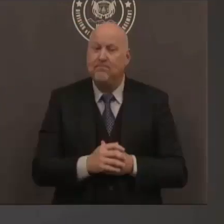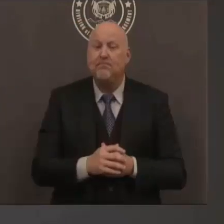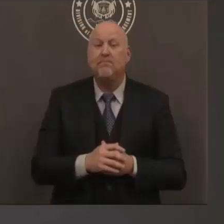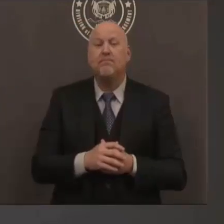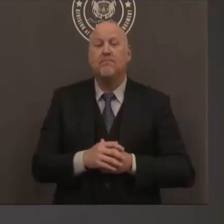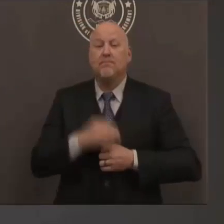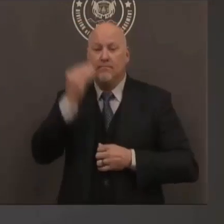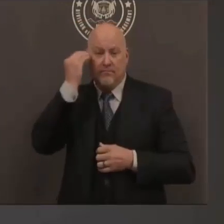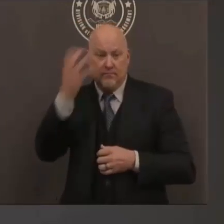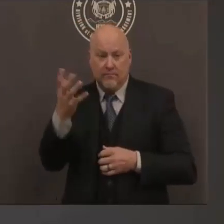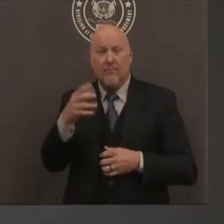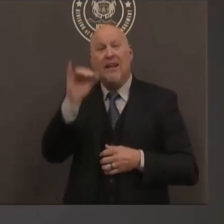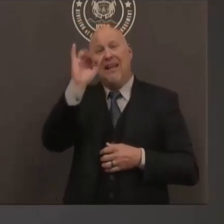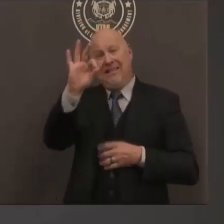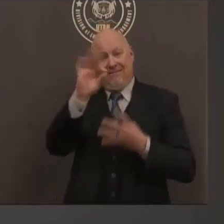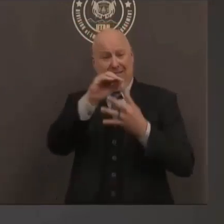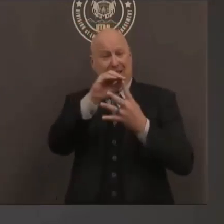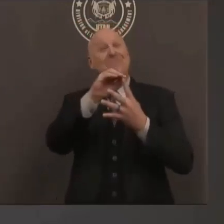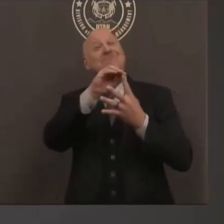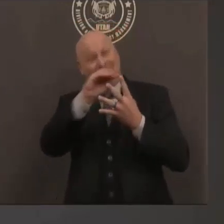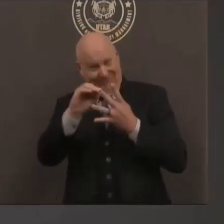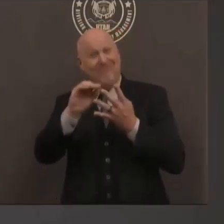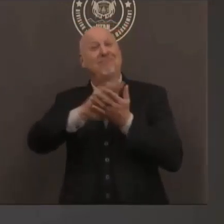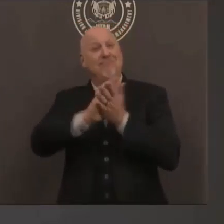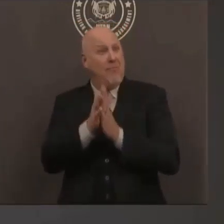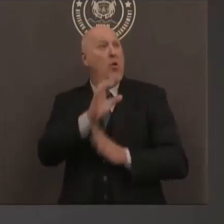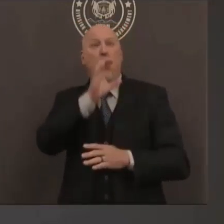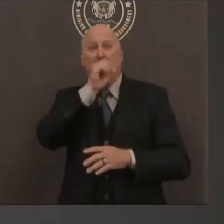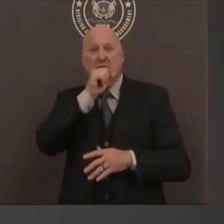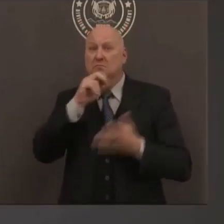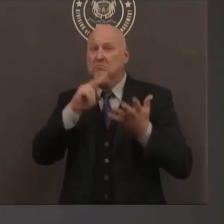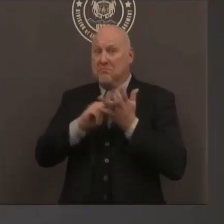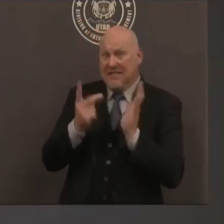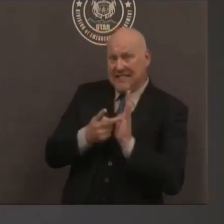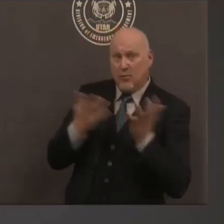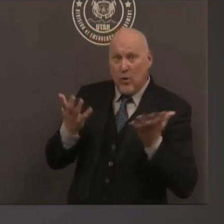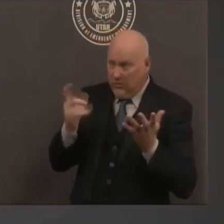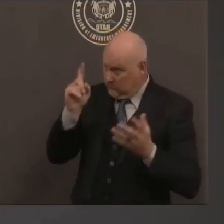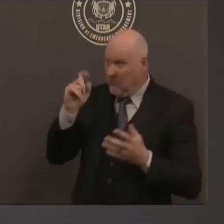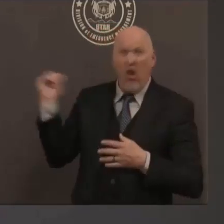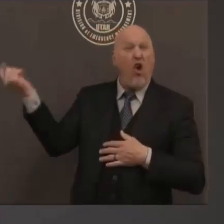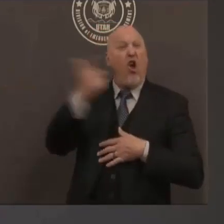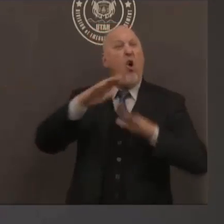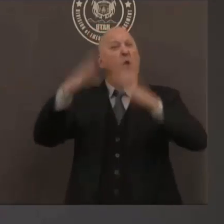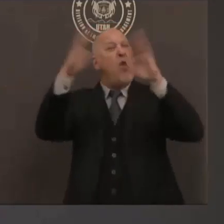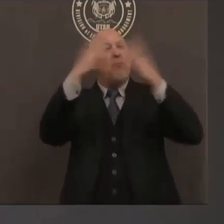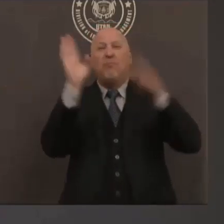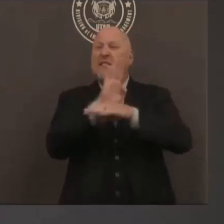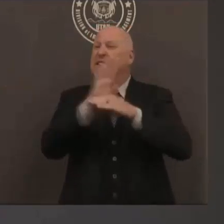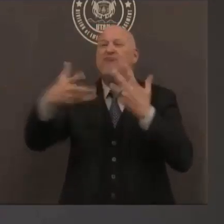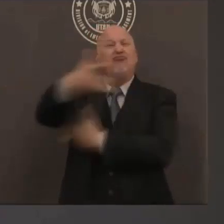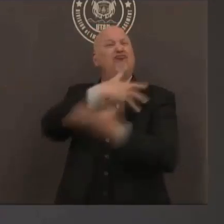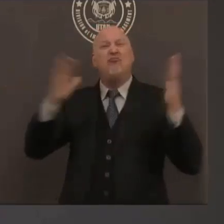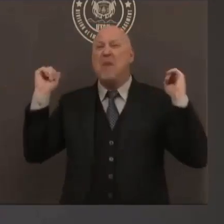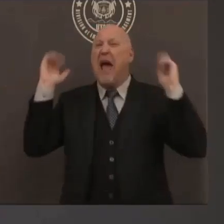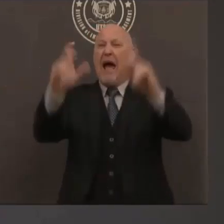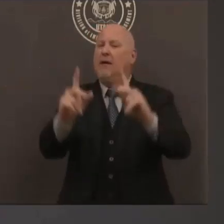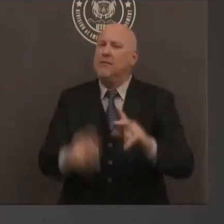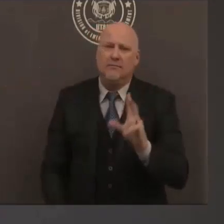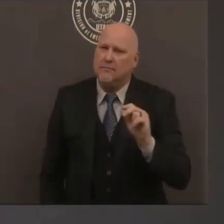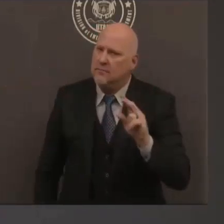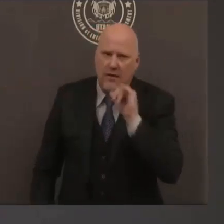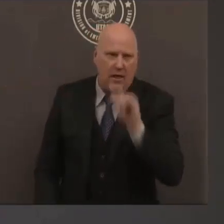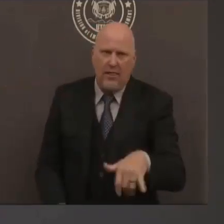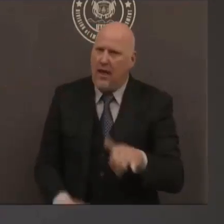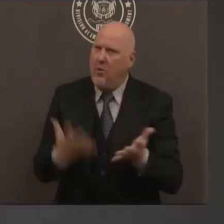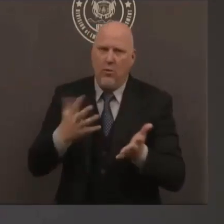back to business as usual. We may not see a lot of change in our own personal behavior, but we'll see opportunities for